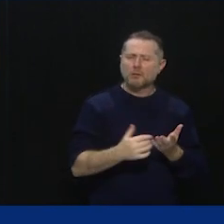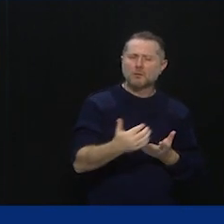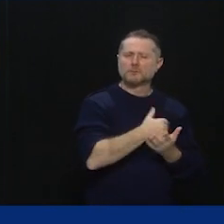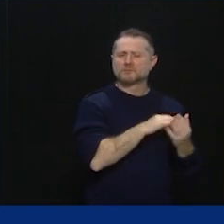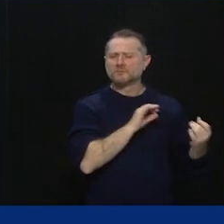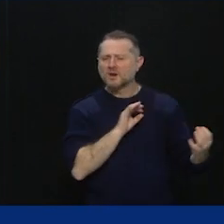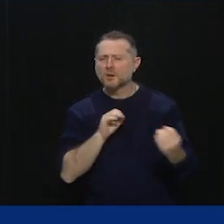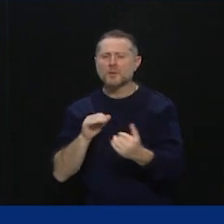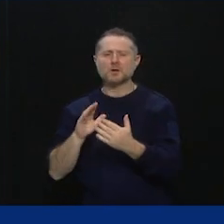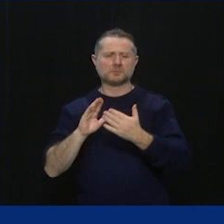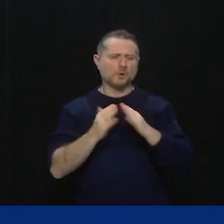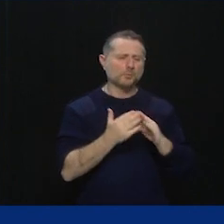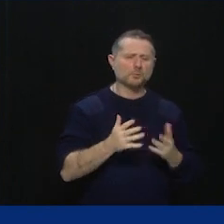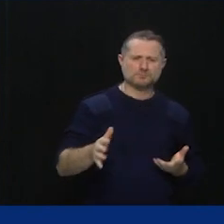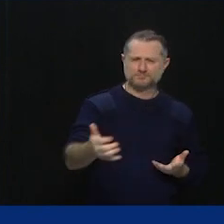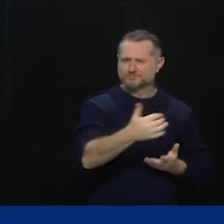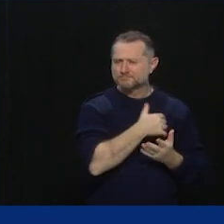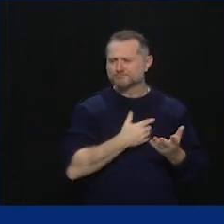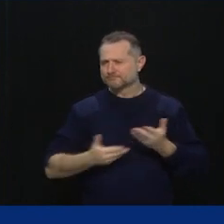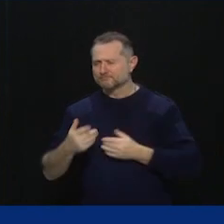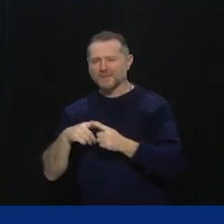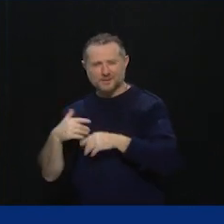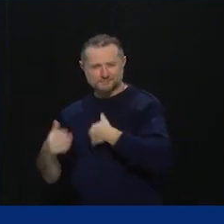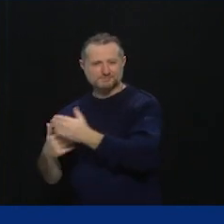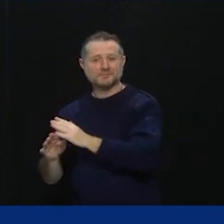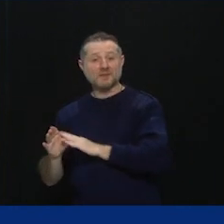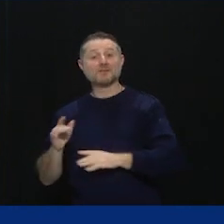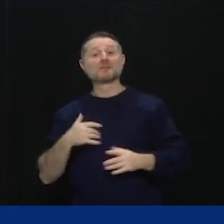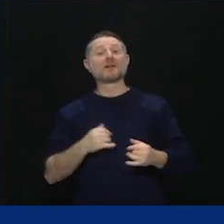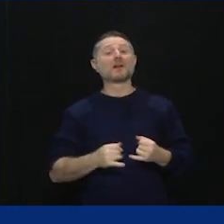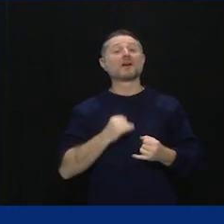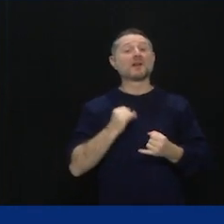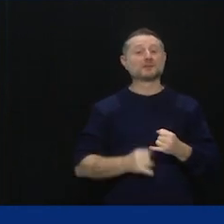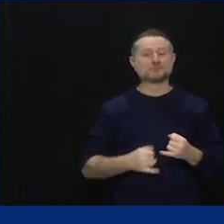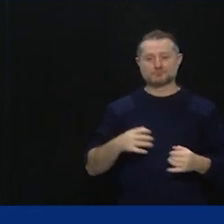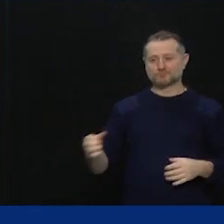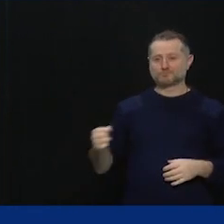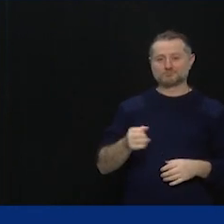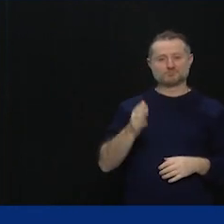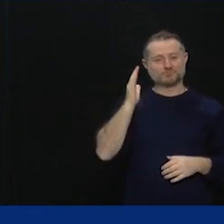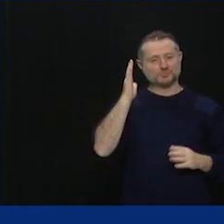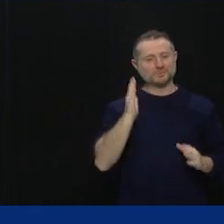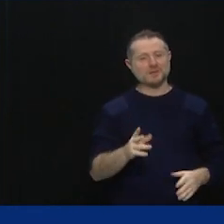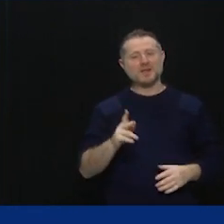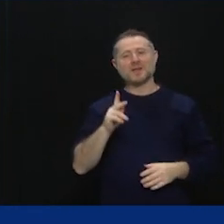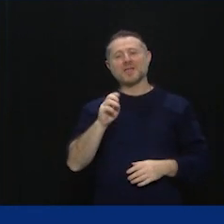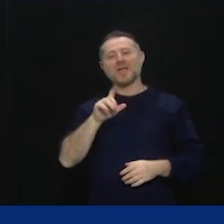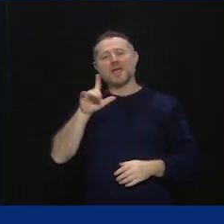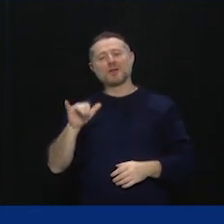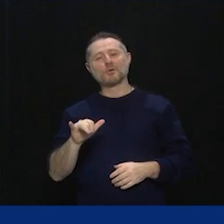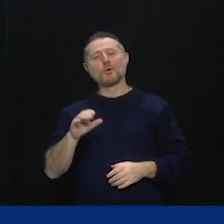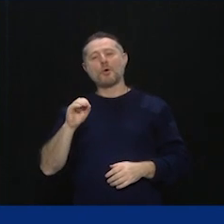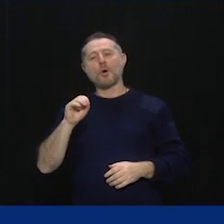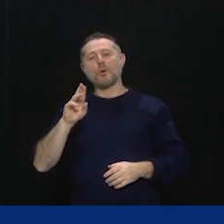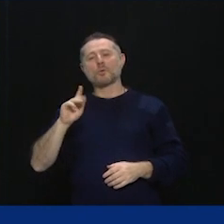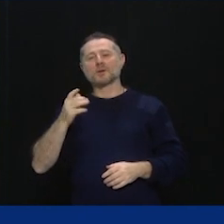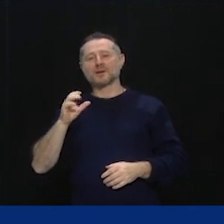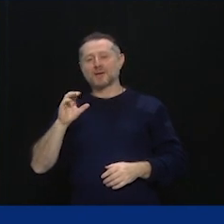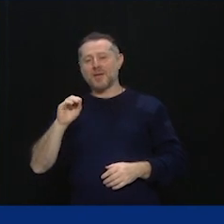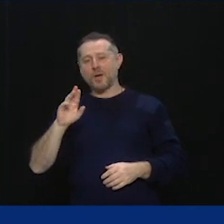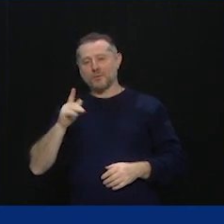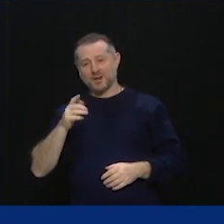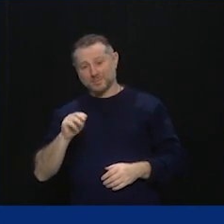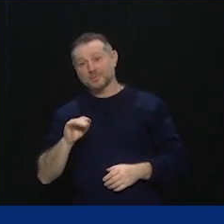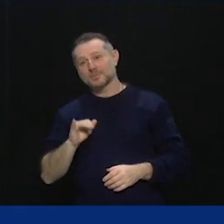last speaker, batting cleanup, Kelly Coughlin-Heck. Kelly, besides being my daughter, is executive vice president at